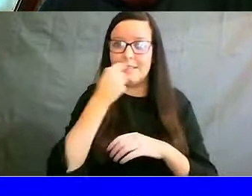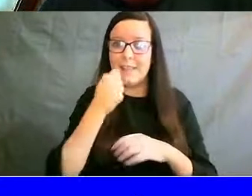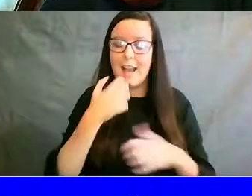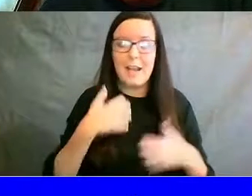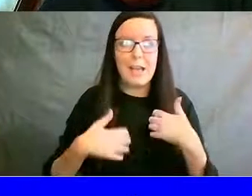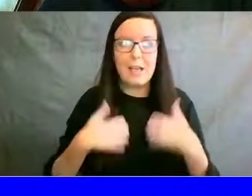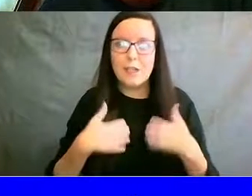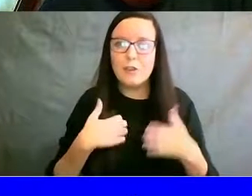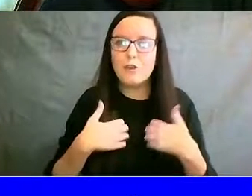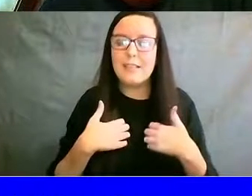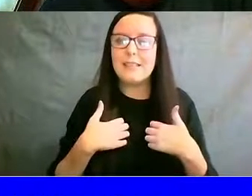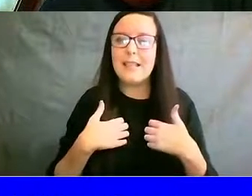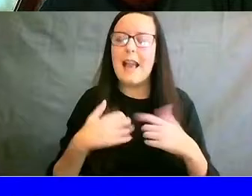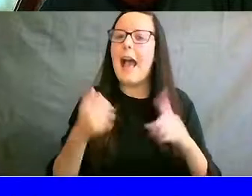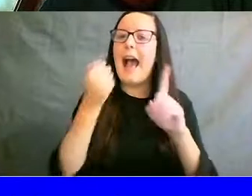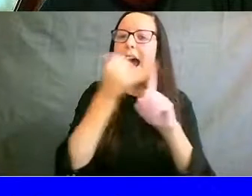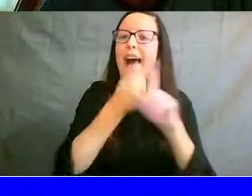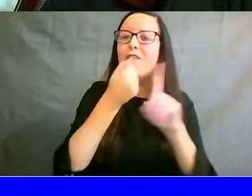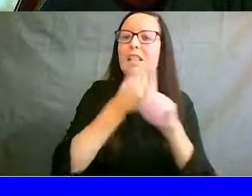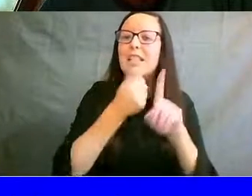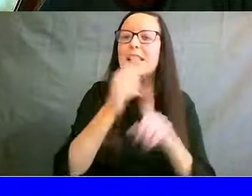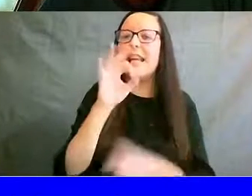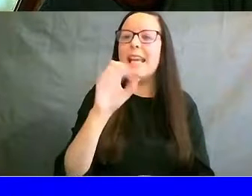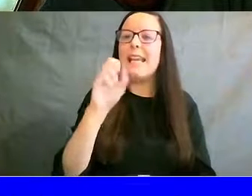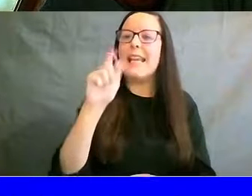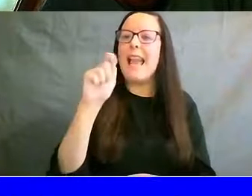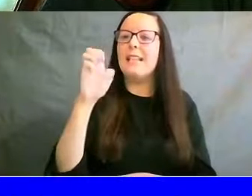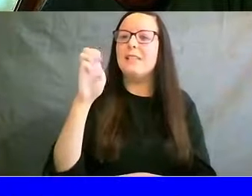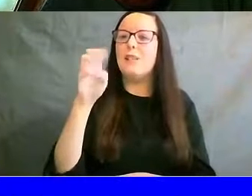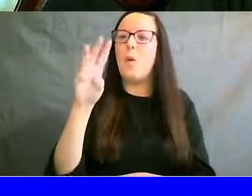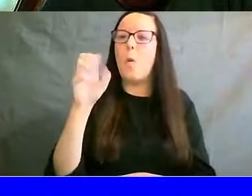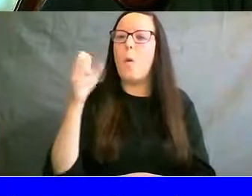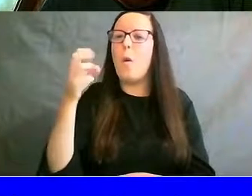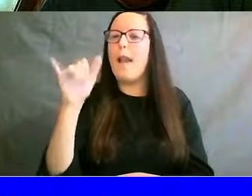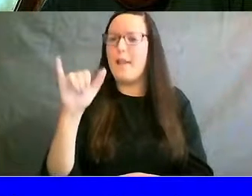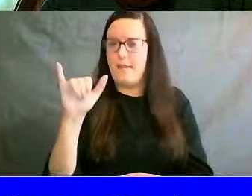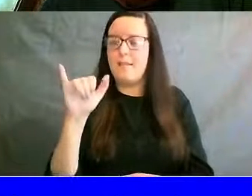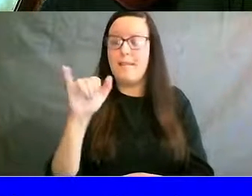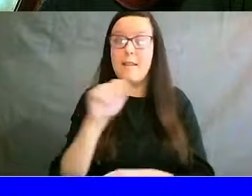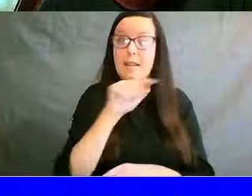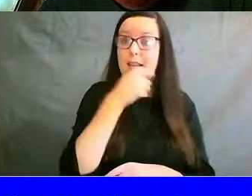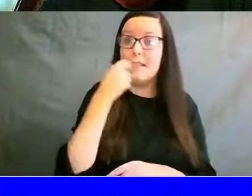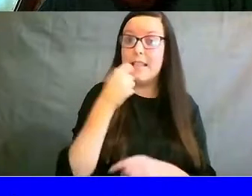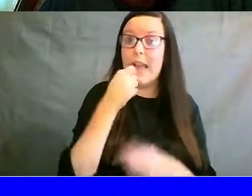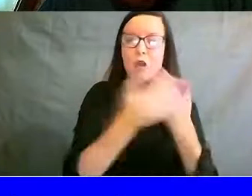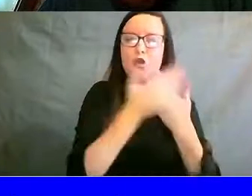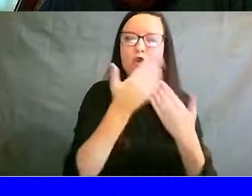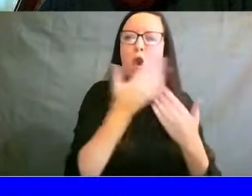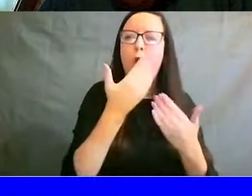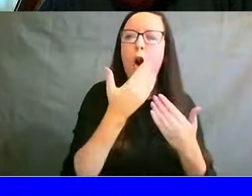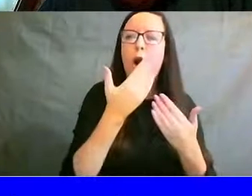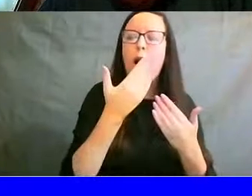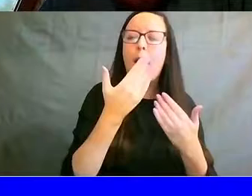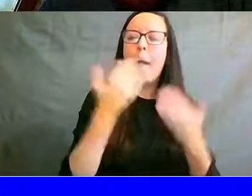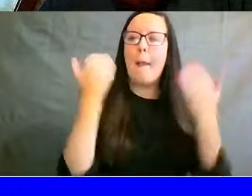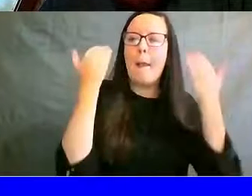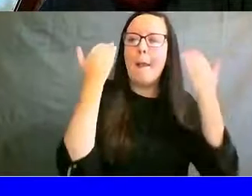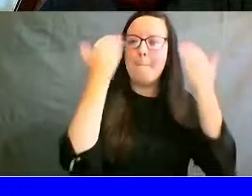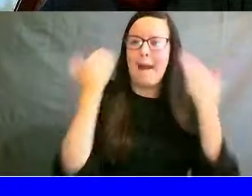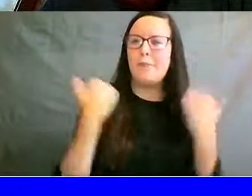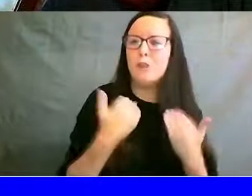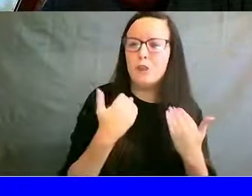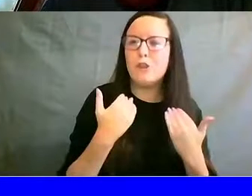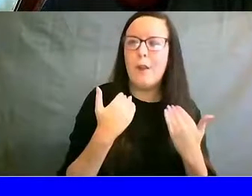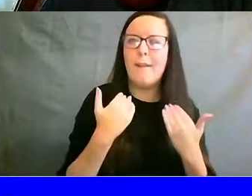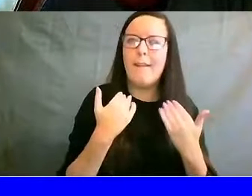from the Advocates Gateway themselves, that they said that the younger barristers were much more receptive to the training than some of the old